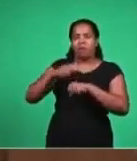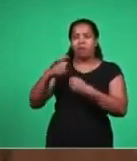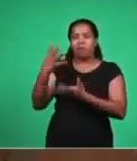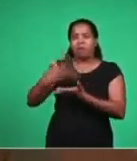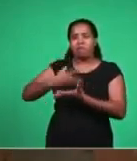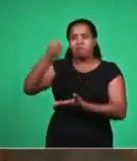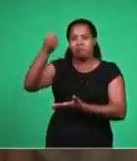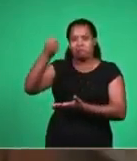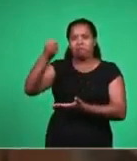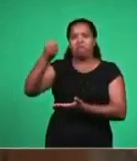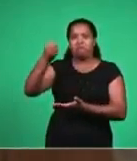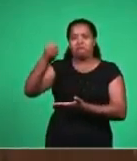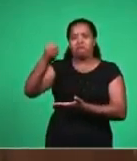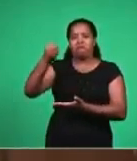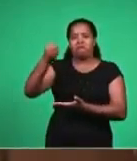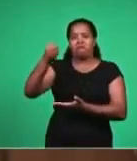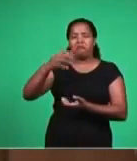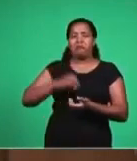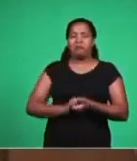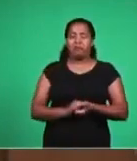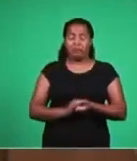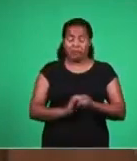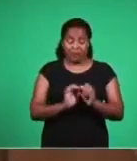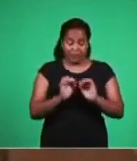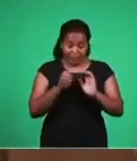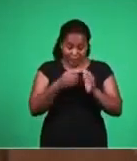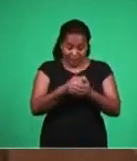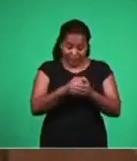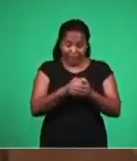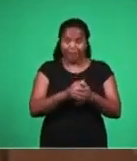that we have for this moment of the rapture. Amen?